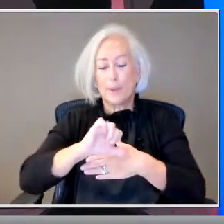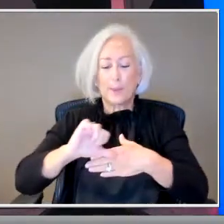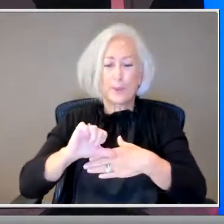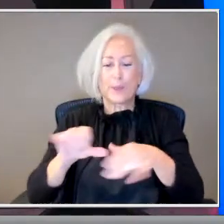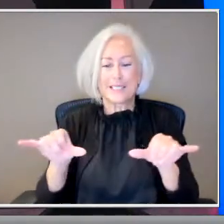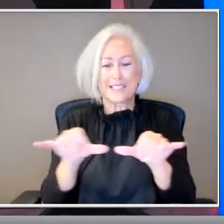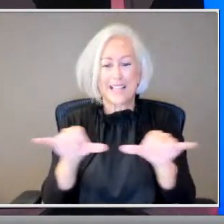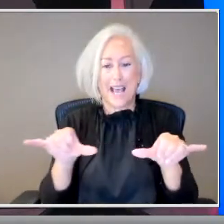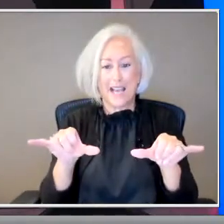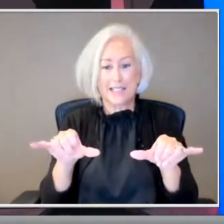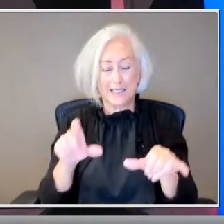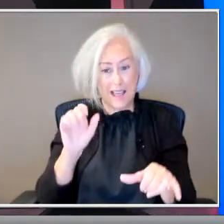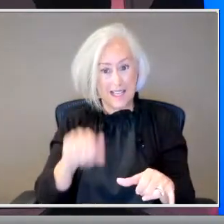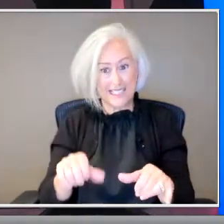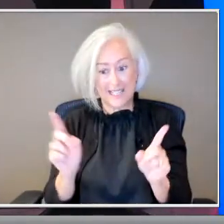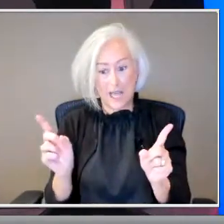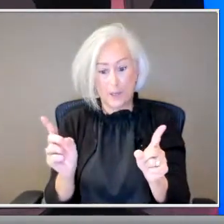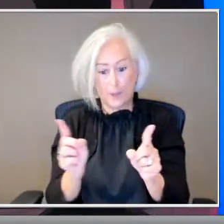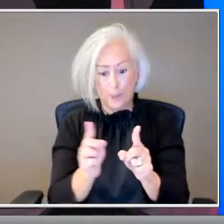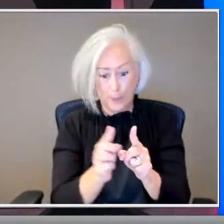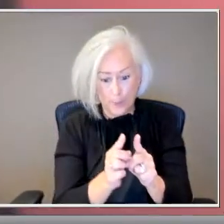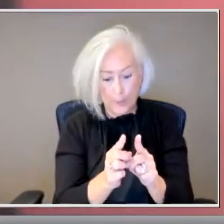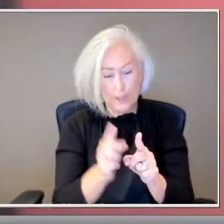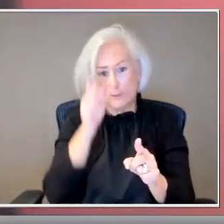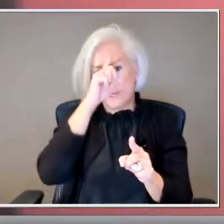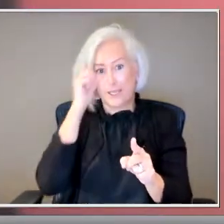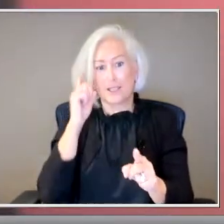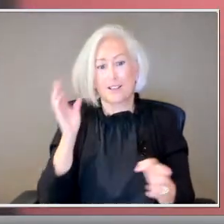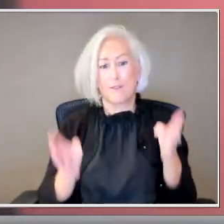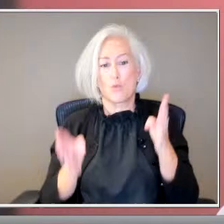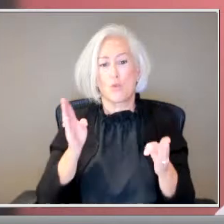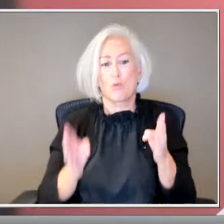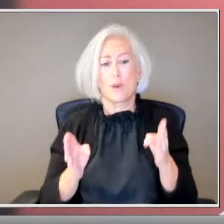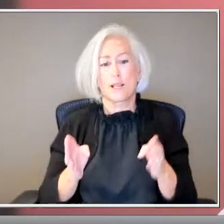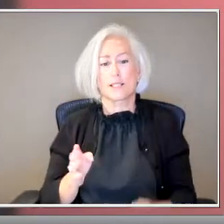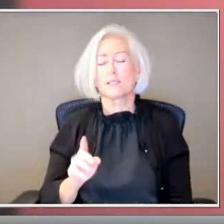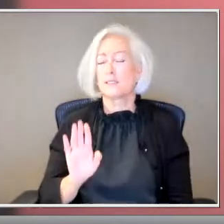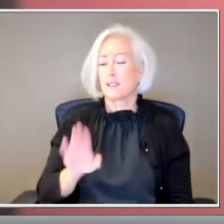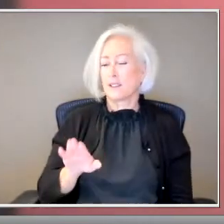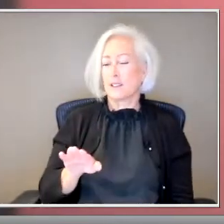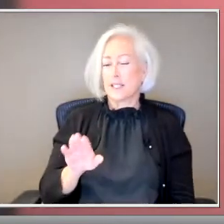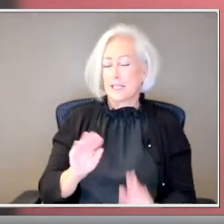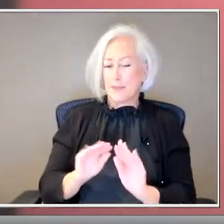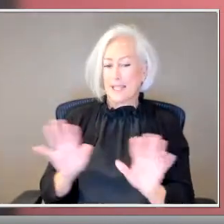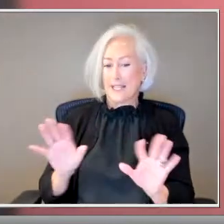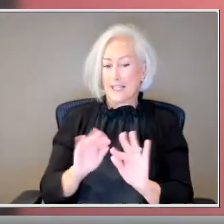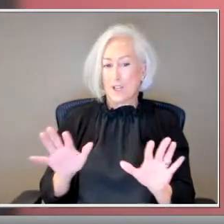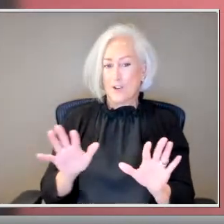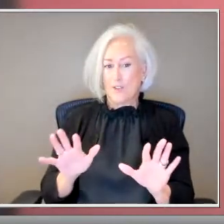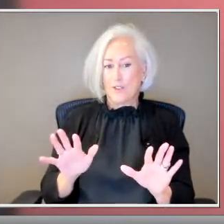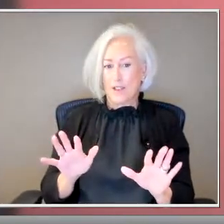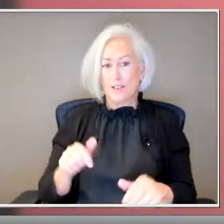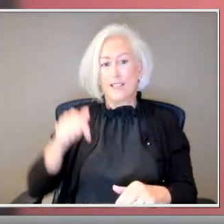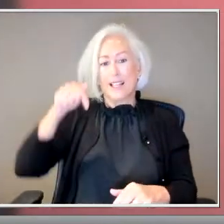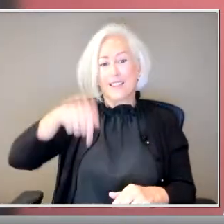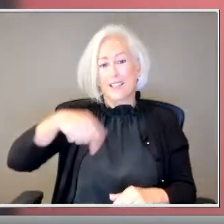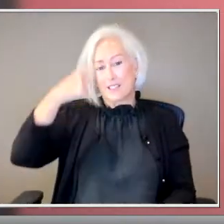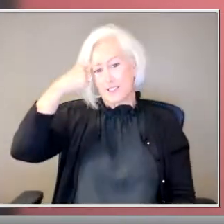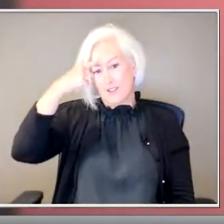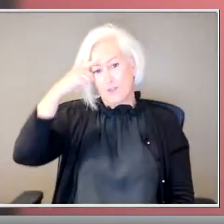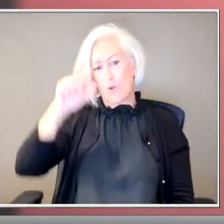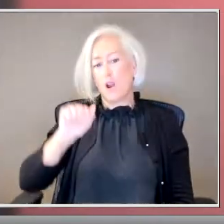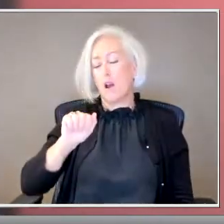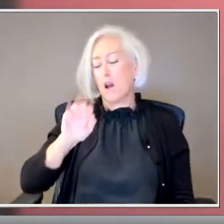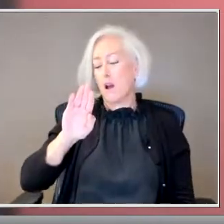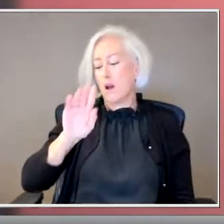that reduced because of this? So I just want to clarify that this robotic procedure is for ablation procedures and not for the heart valve